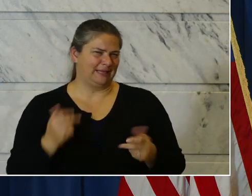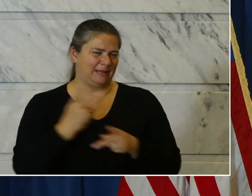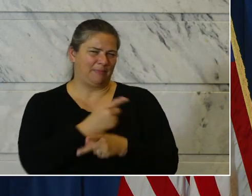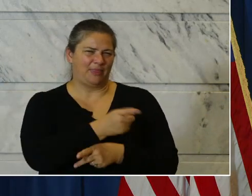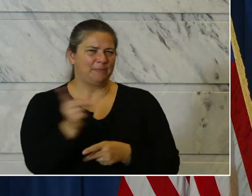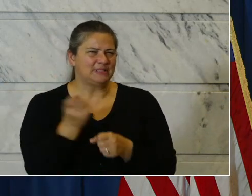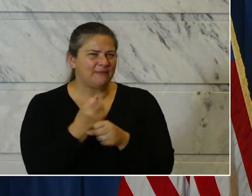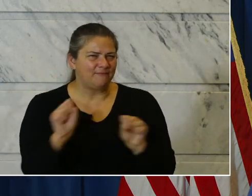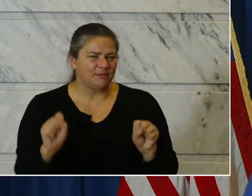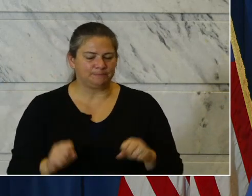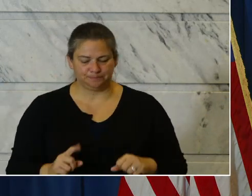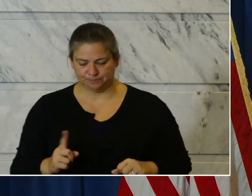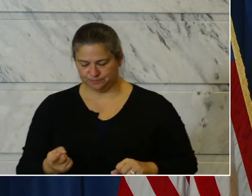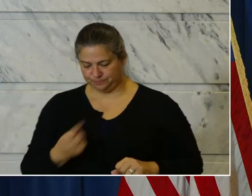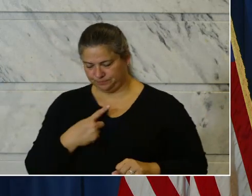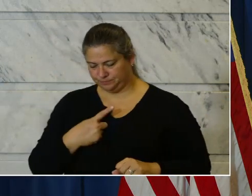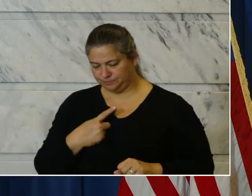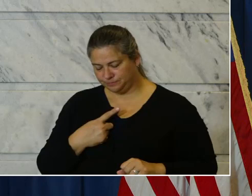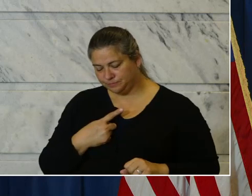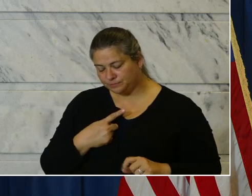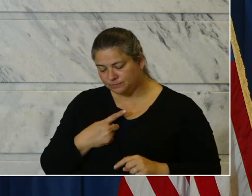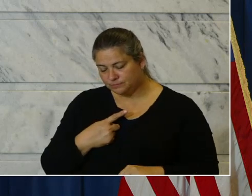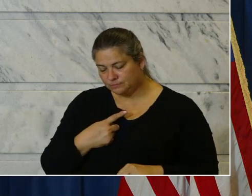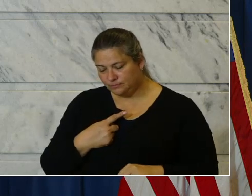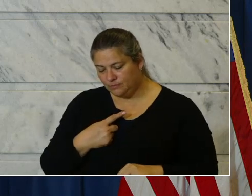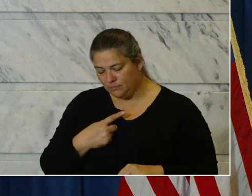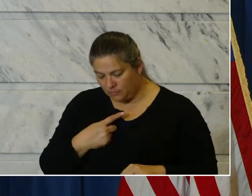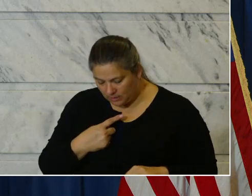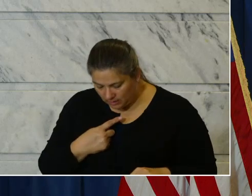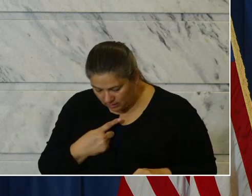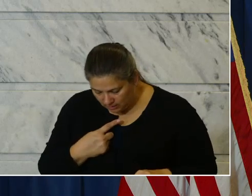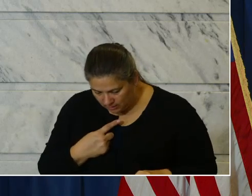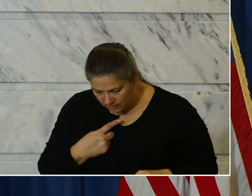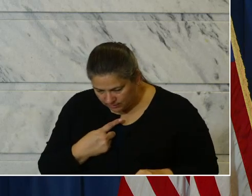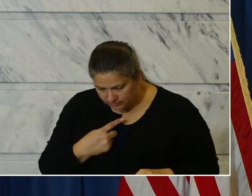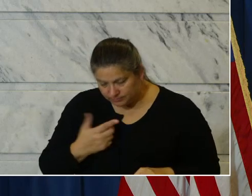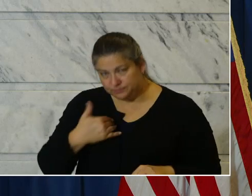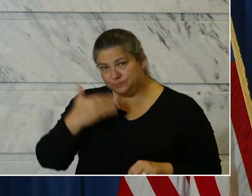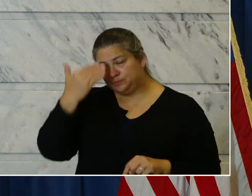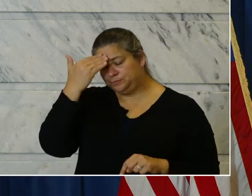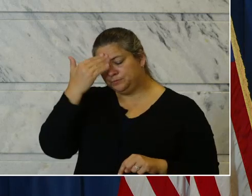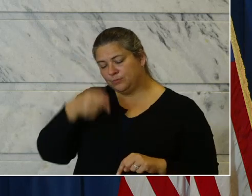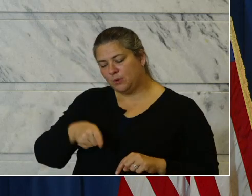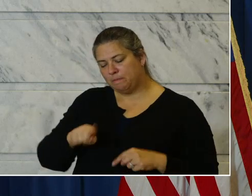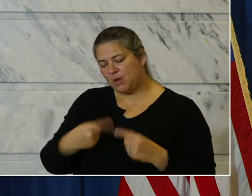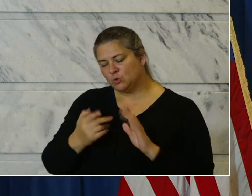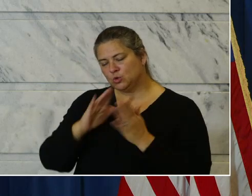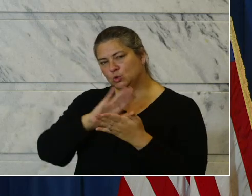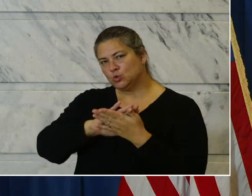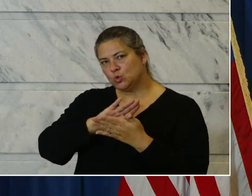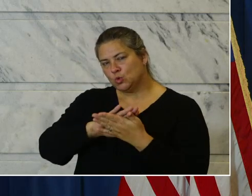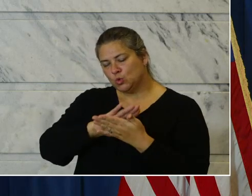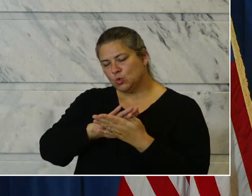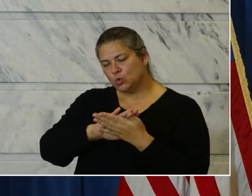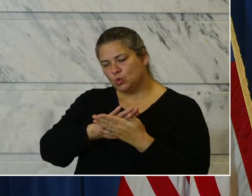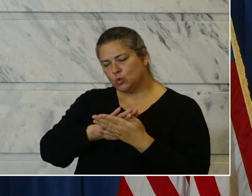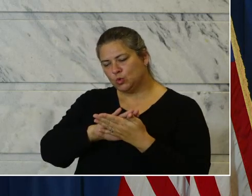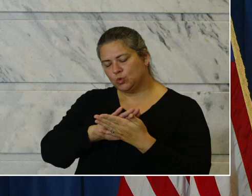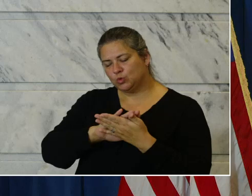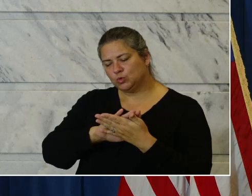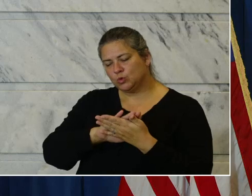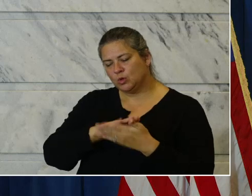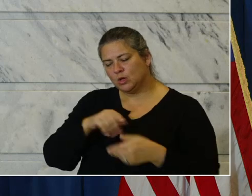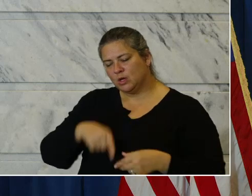concerned citizen, not exactly who they should contact regarding schools that are not self-reporting at the end of each day.